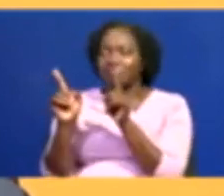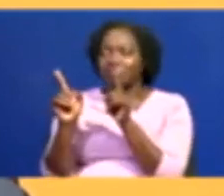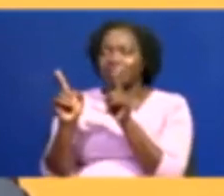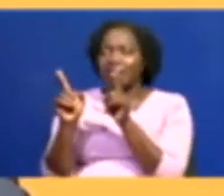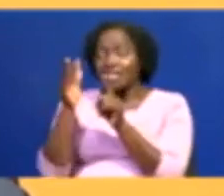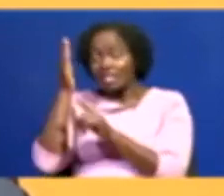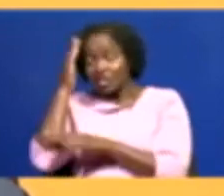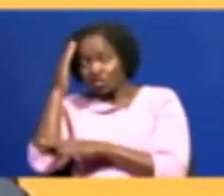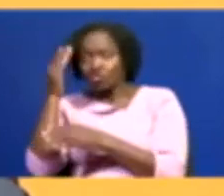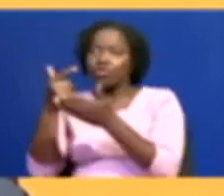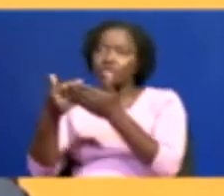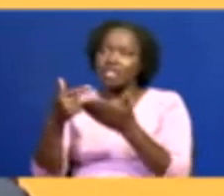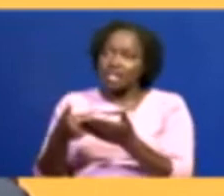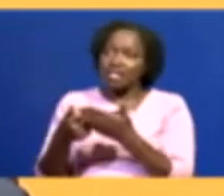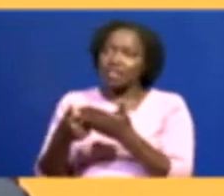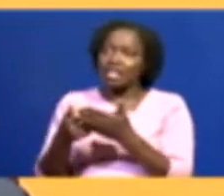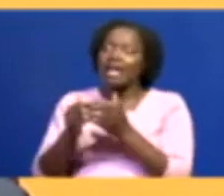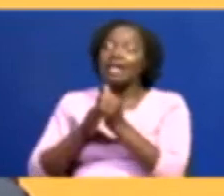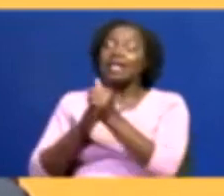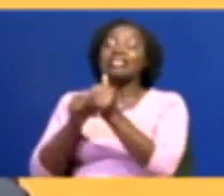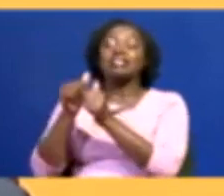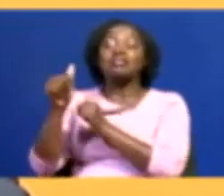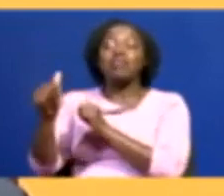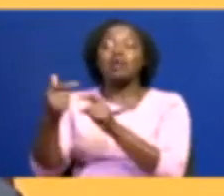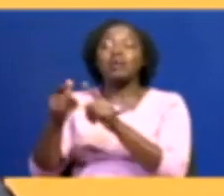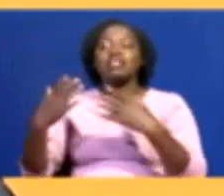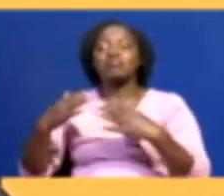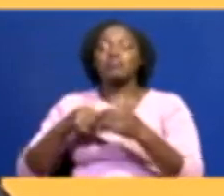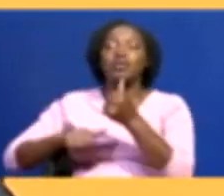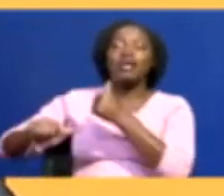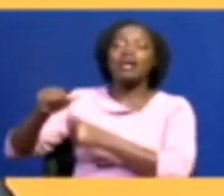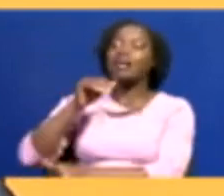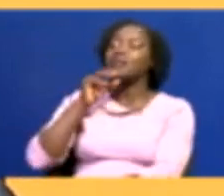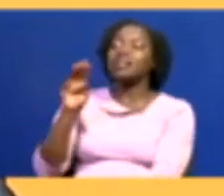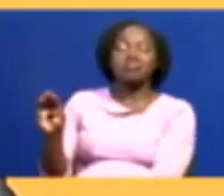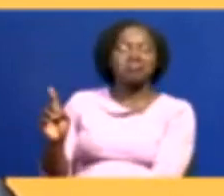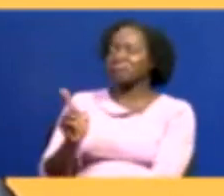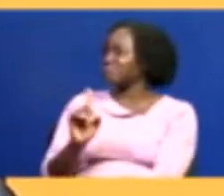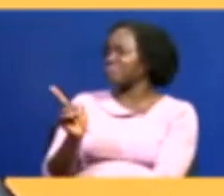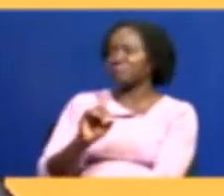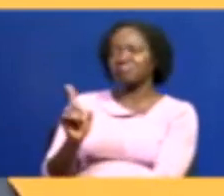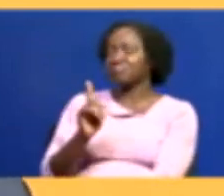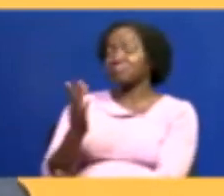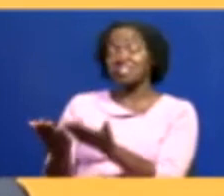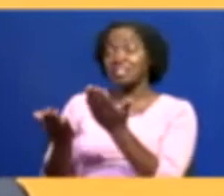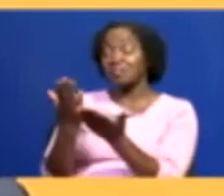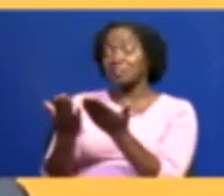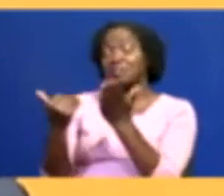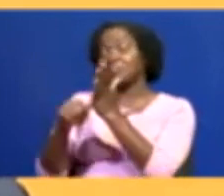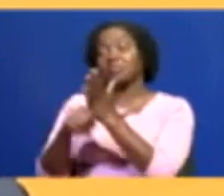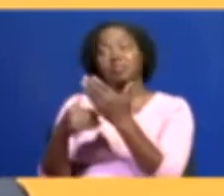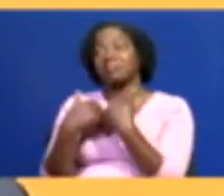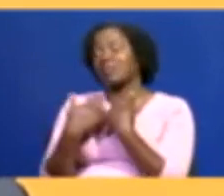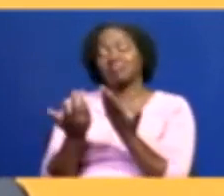knows dialogue can take us this far, but the people surrounding him, maybe they are the issues, they